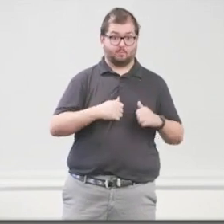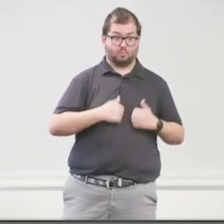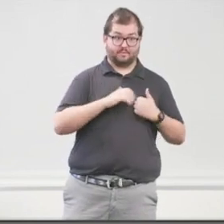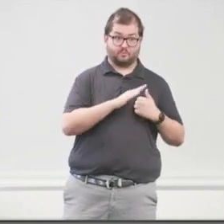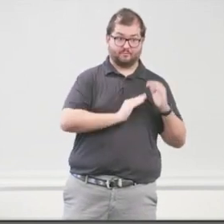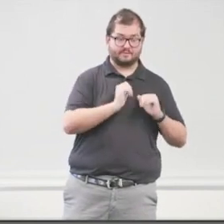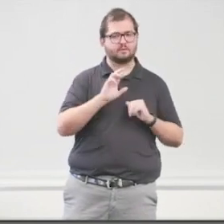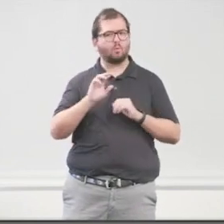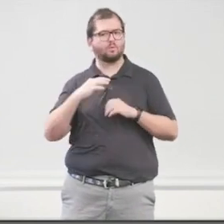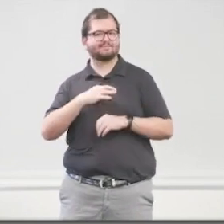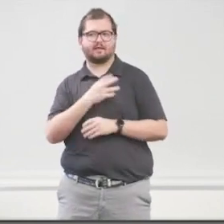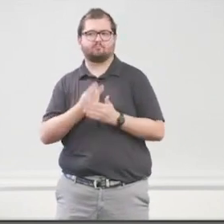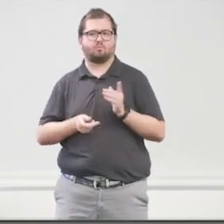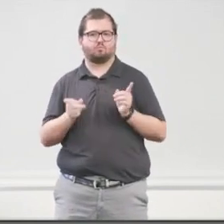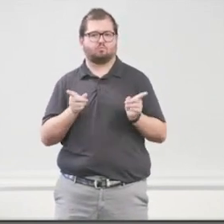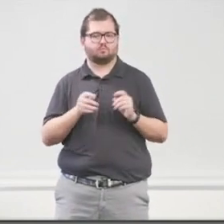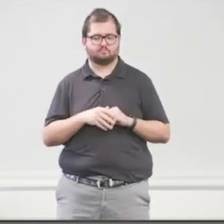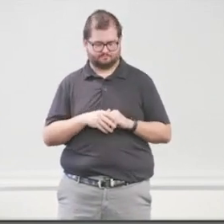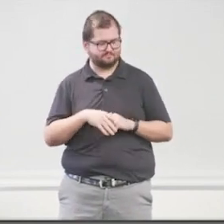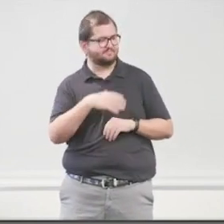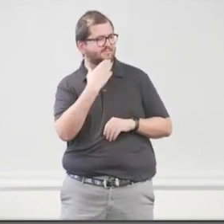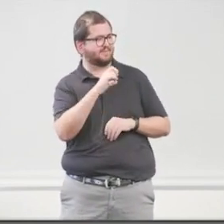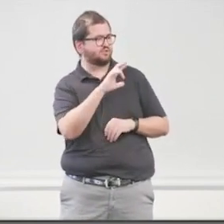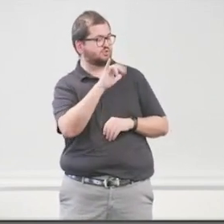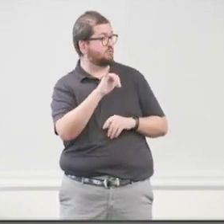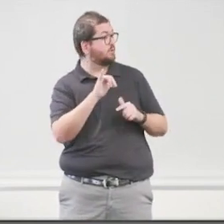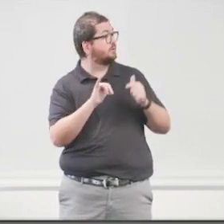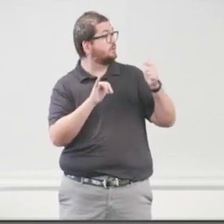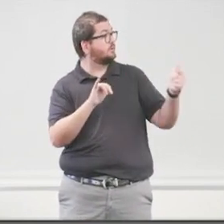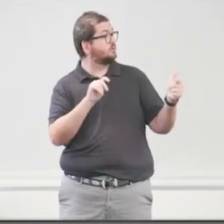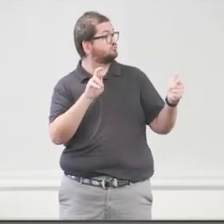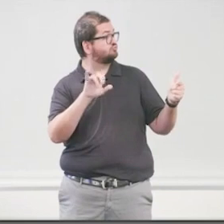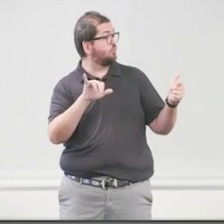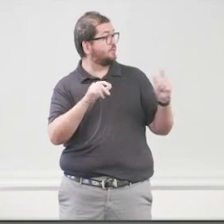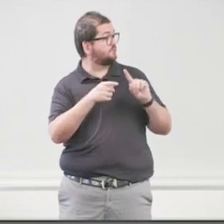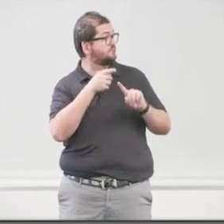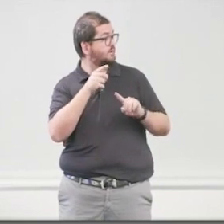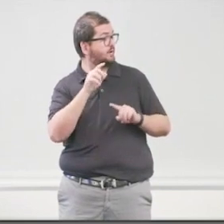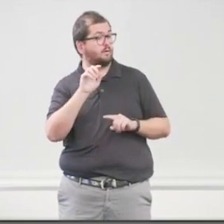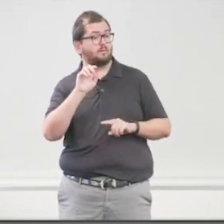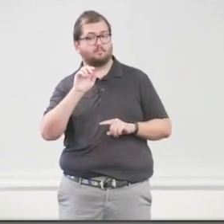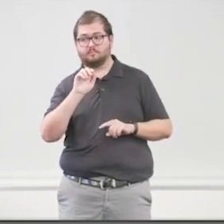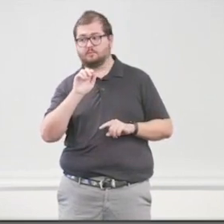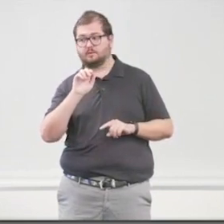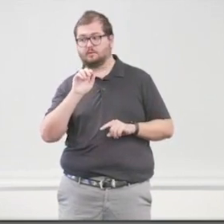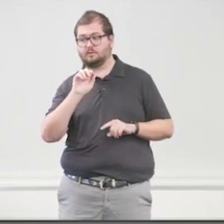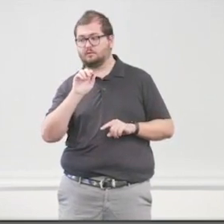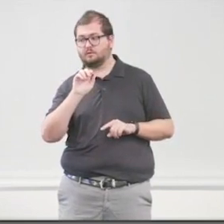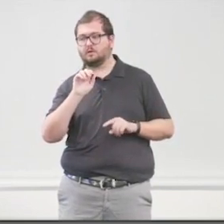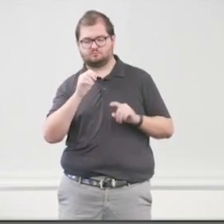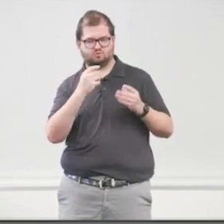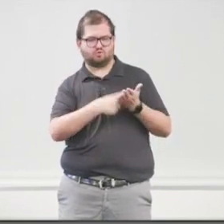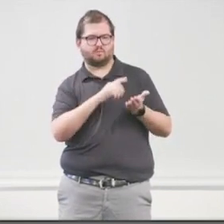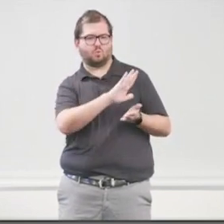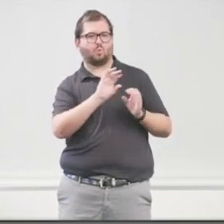staff. Thank you. Thanks, Jerry. So Troy, you're here from HHS. Talk to us a little bit about who you are and the organization you